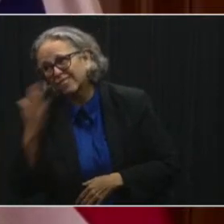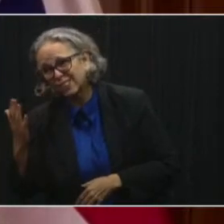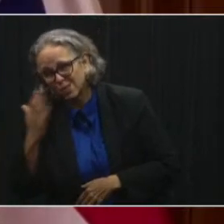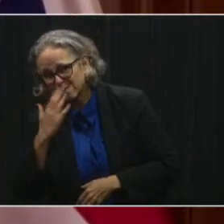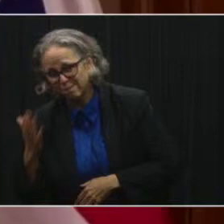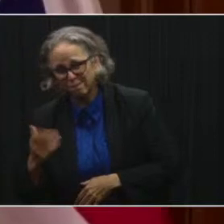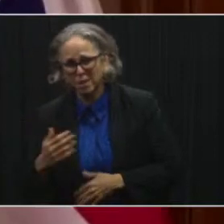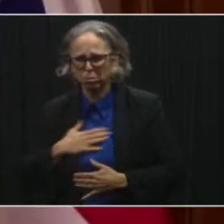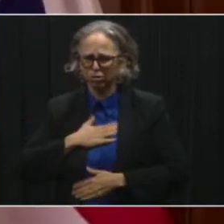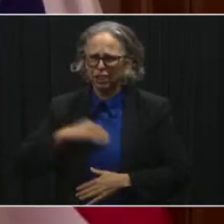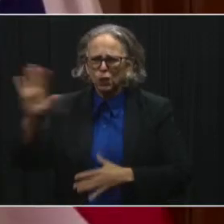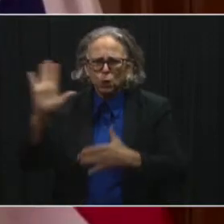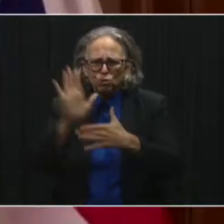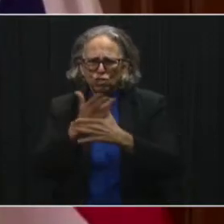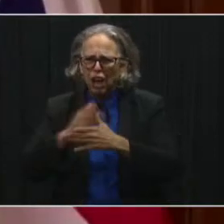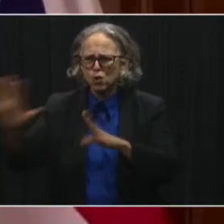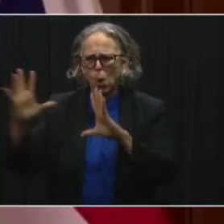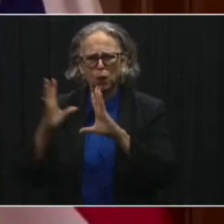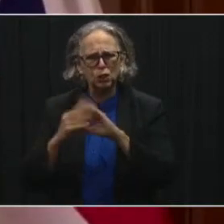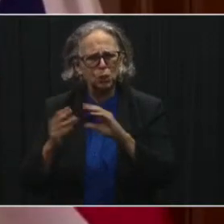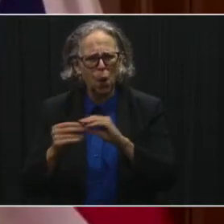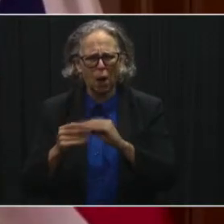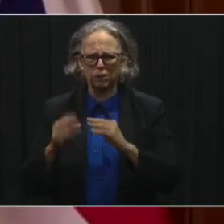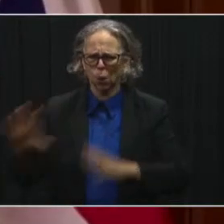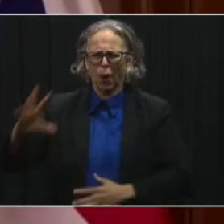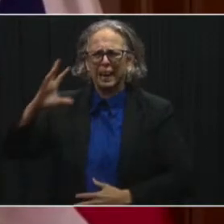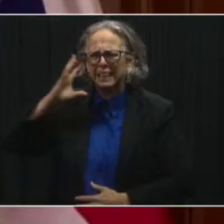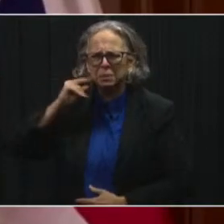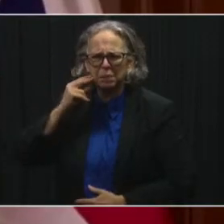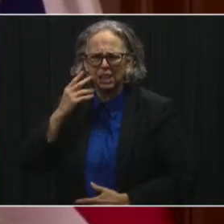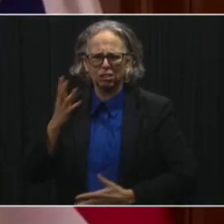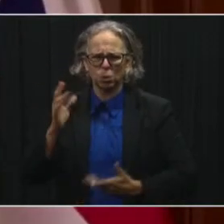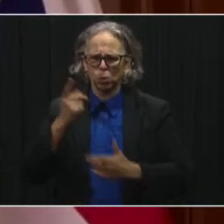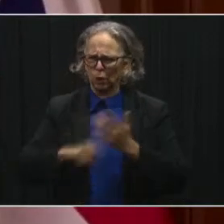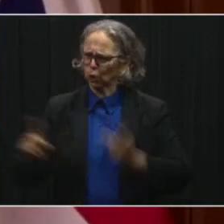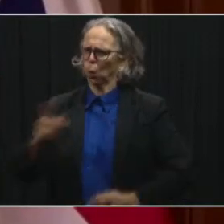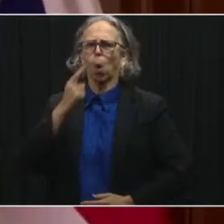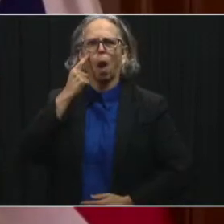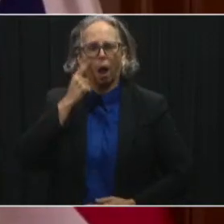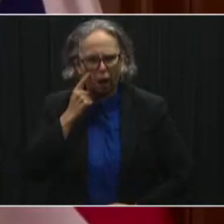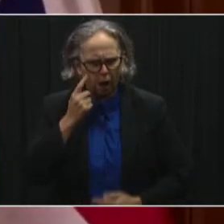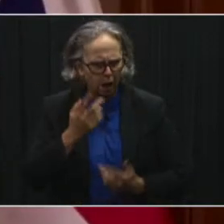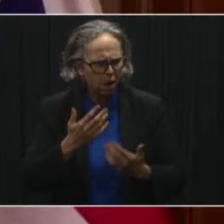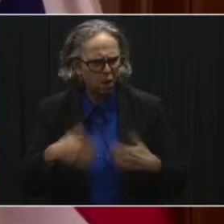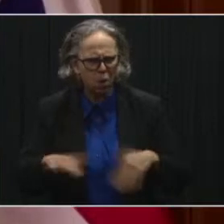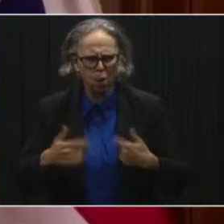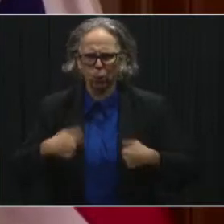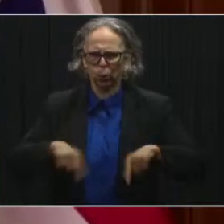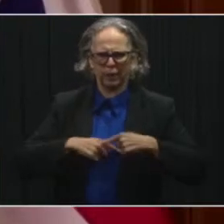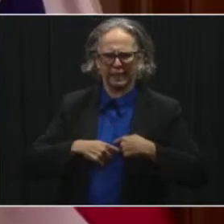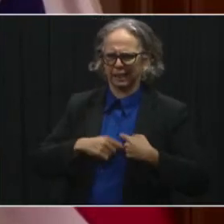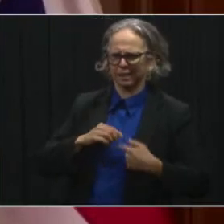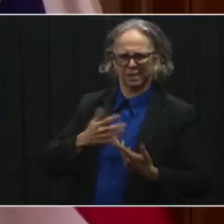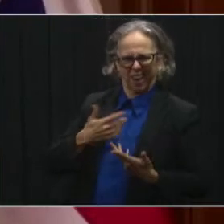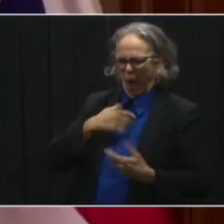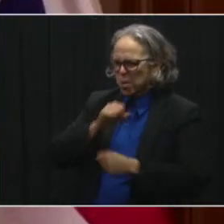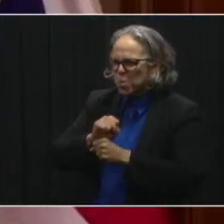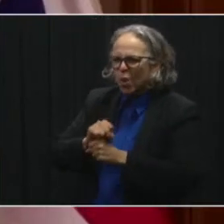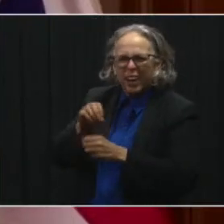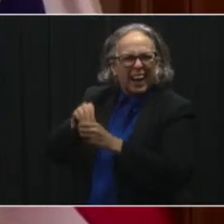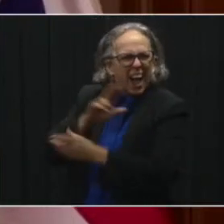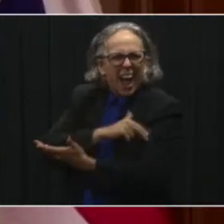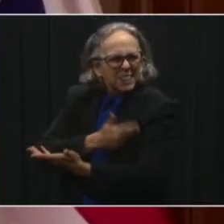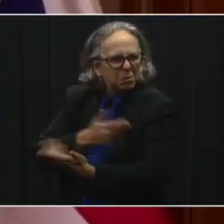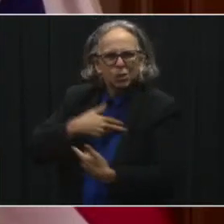your world, what you see. It's a world that for the rest of us who are not in the ICU or not in your